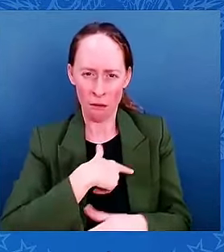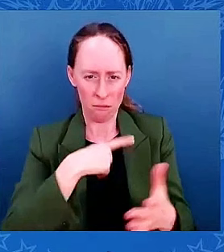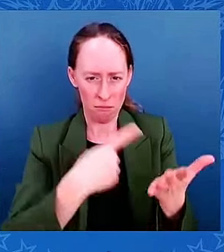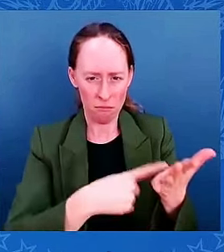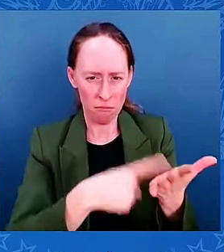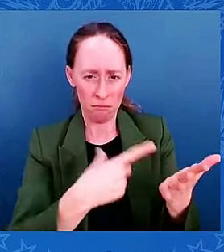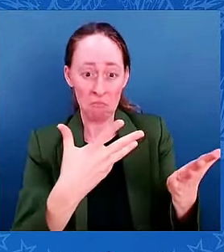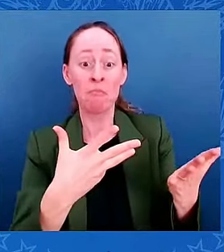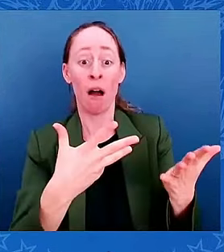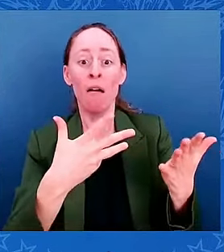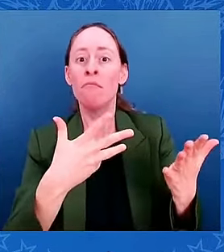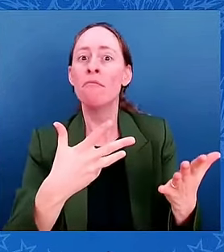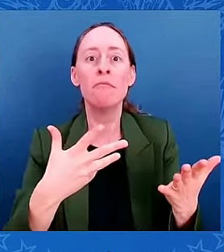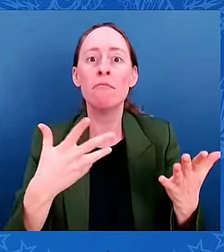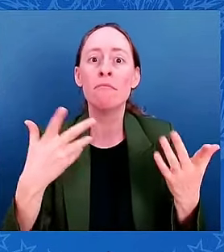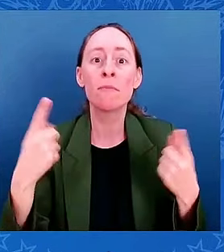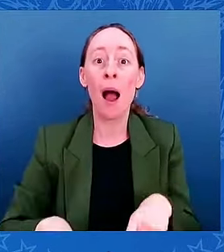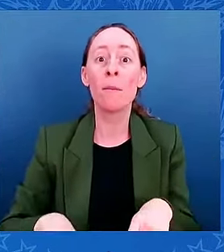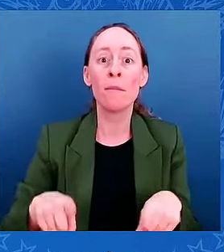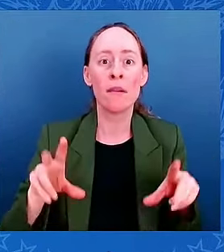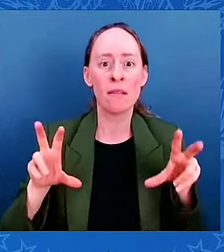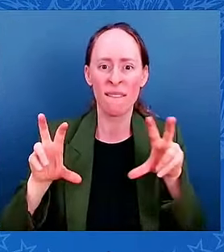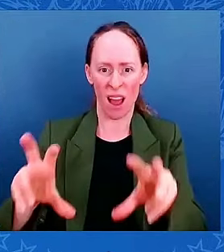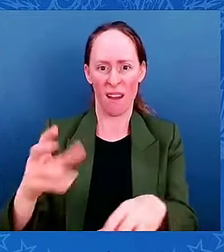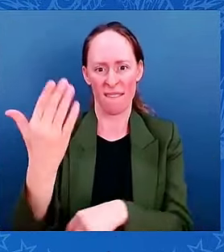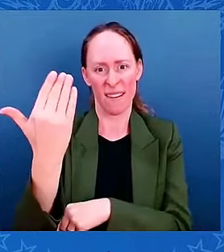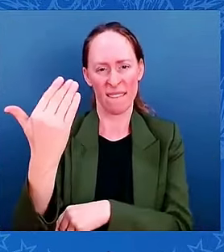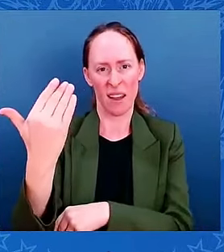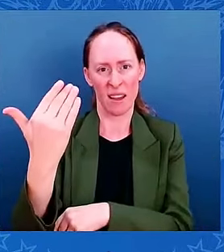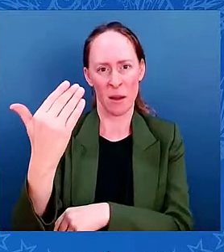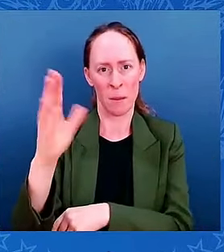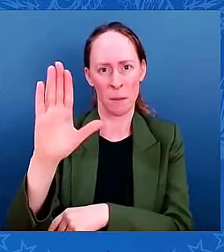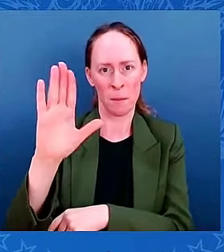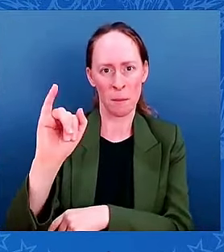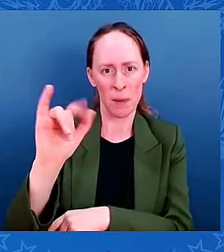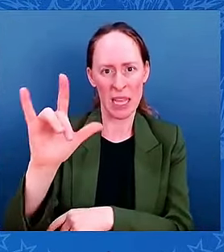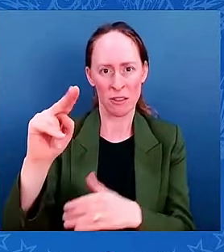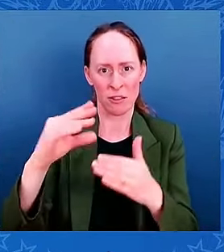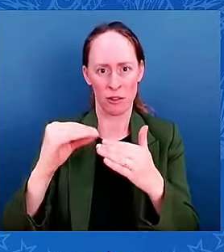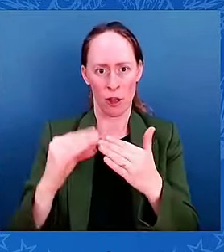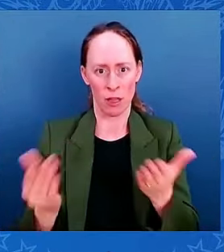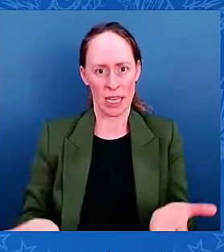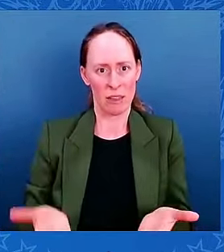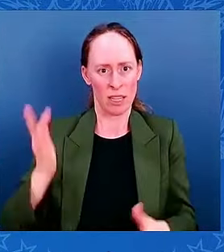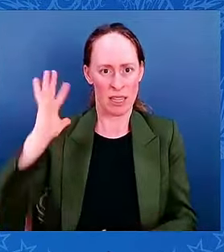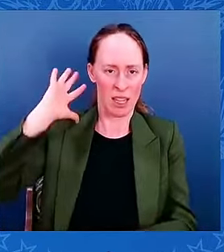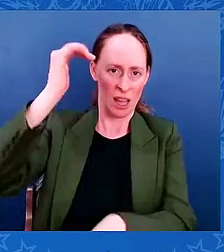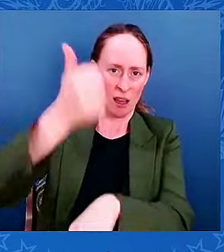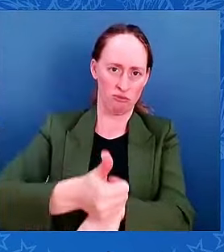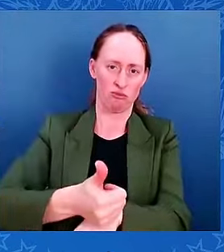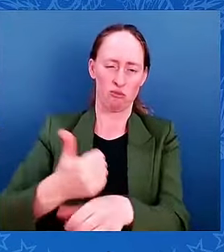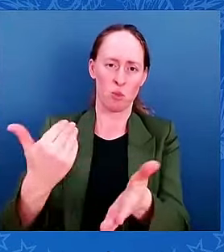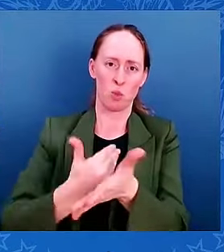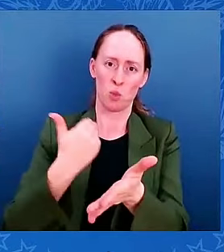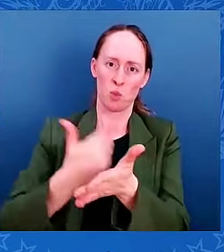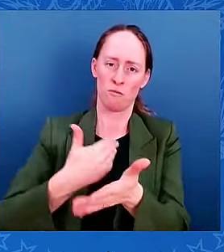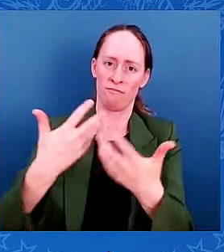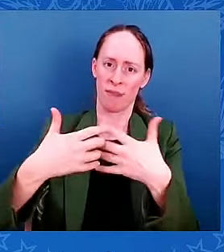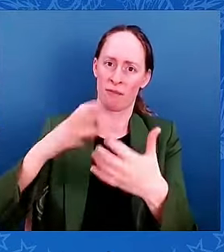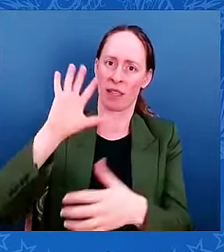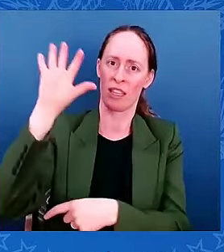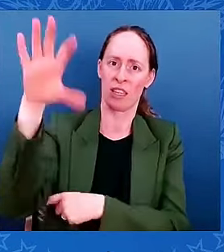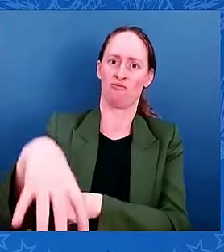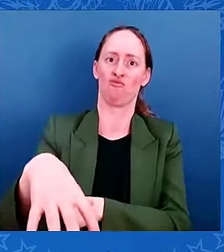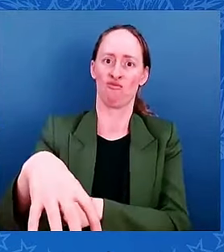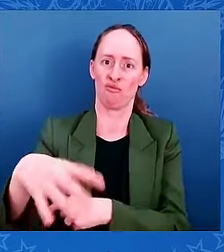$15 billion in the United States to build the fabs, the first to construct the facility. A lot